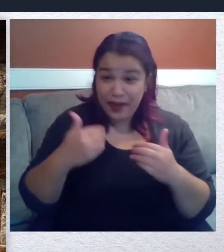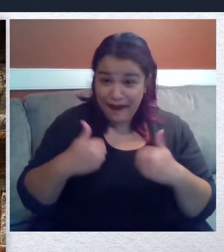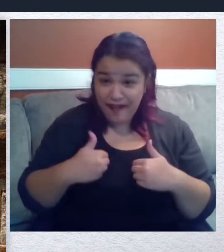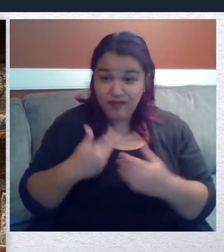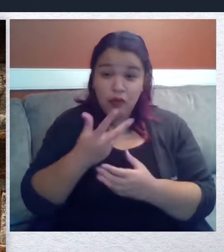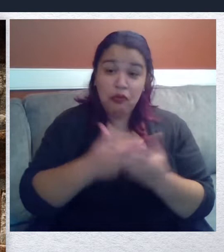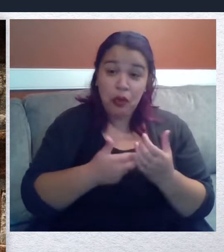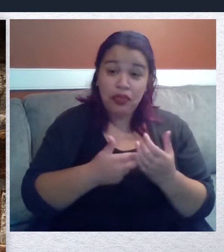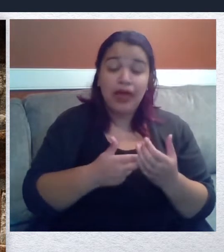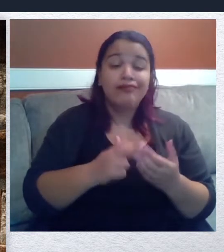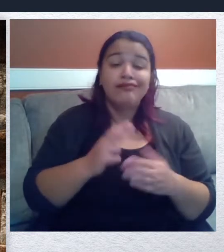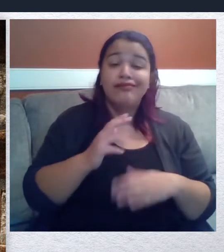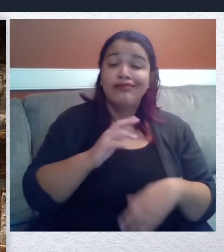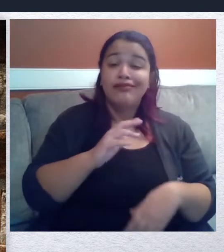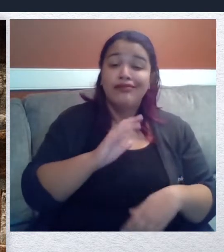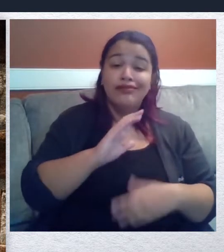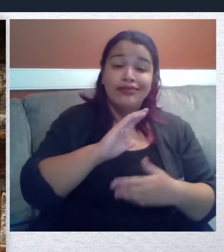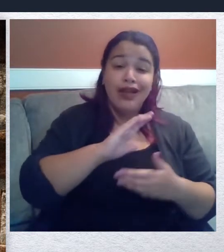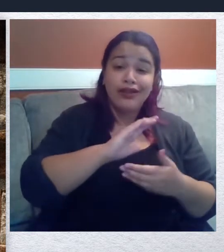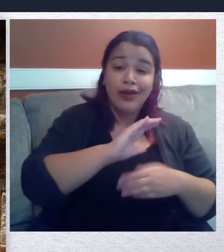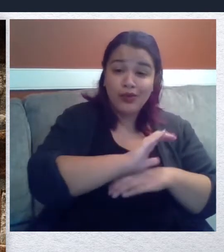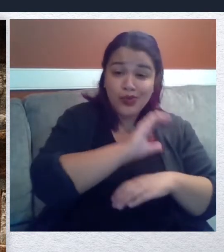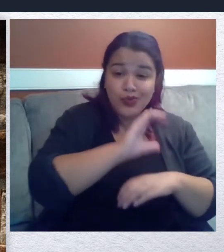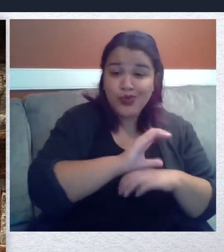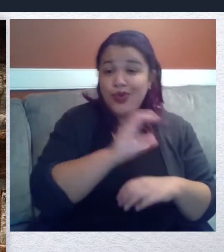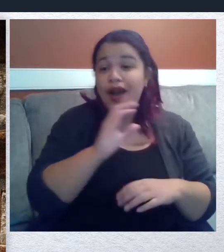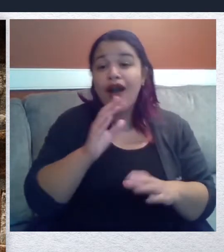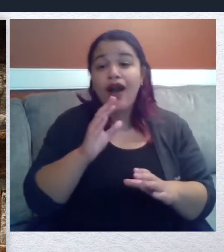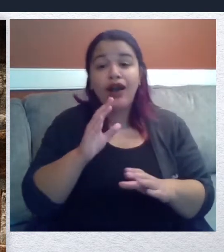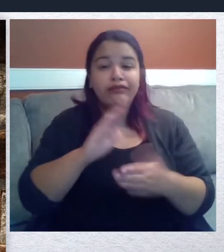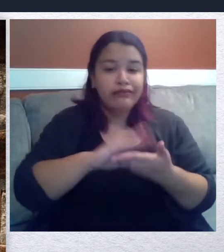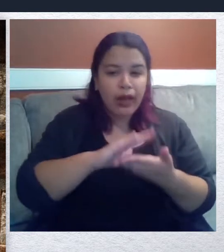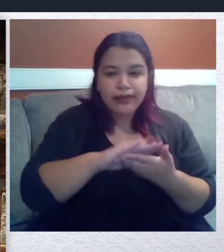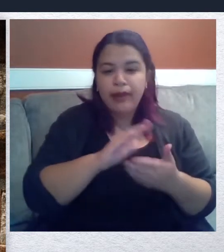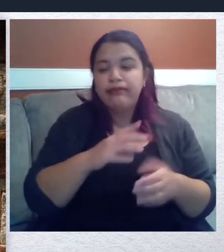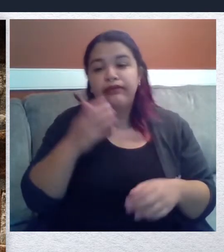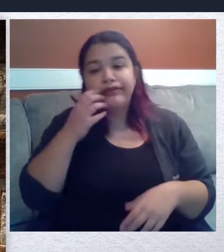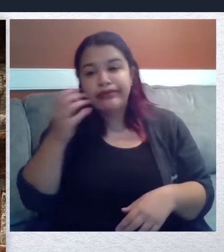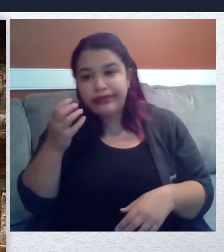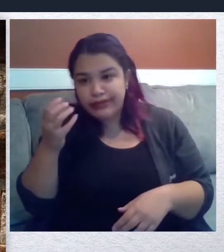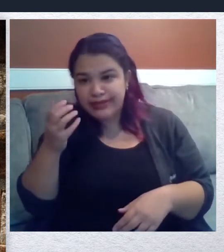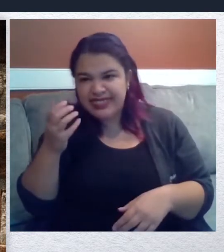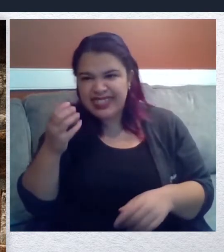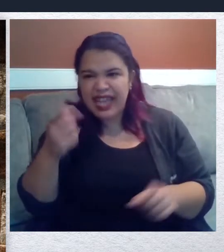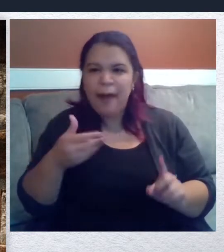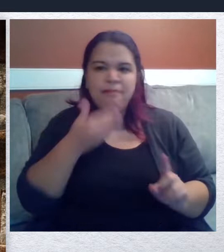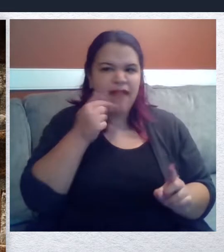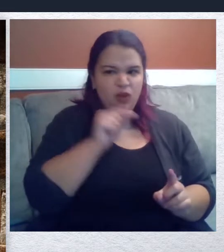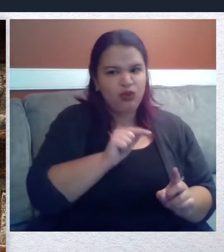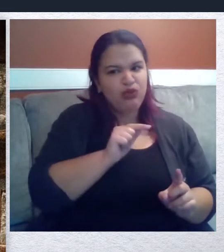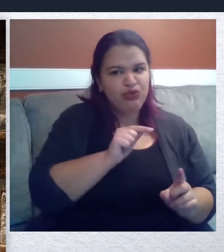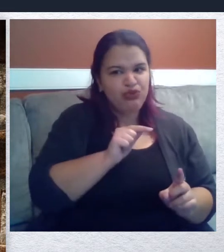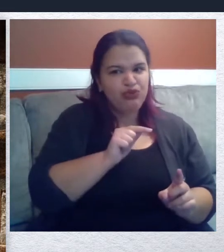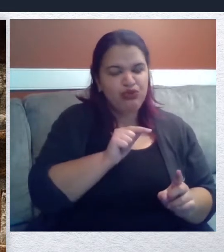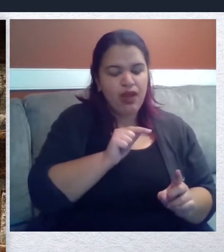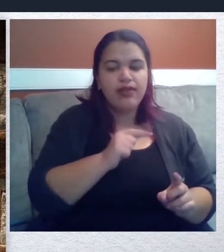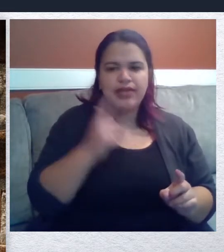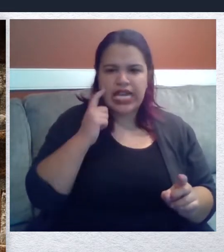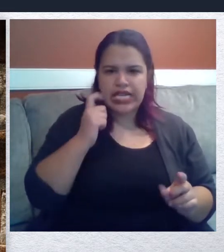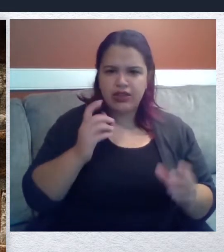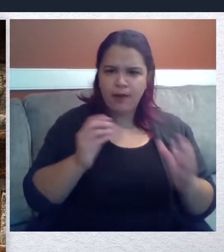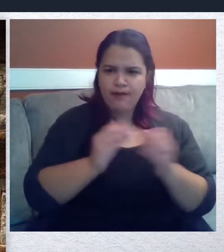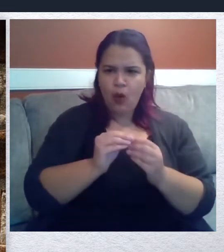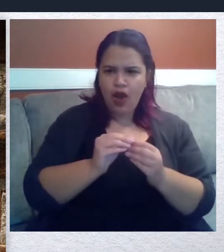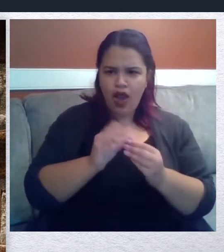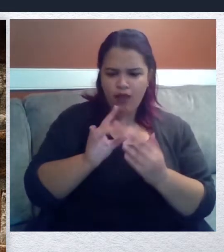event. It will be easier to look more professional and to control things like lighting and sound quality. But